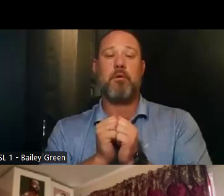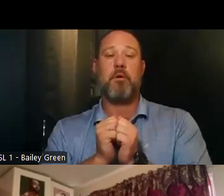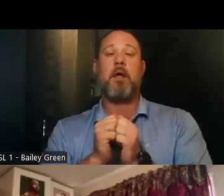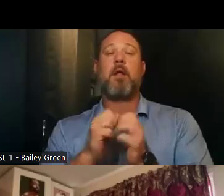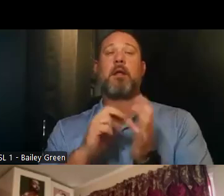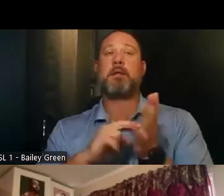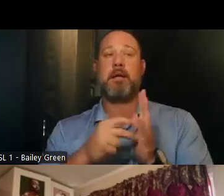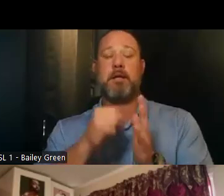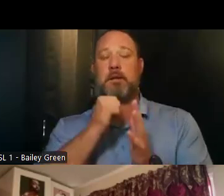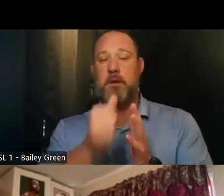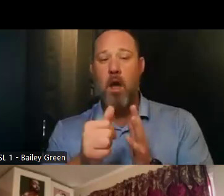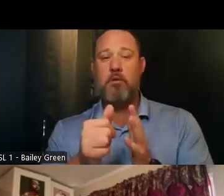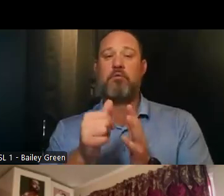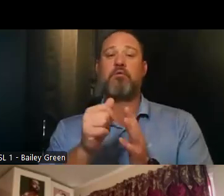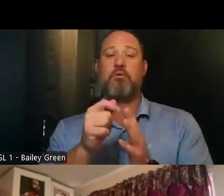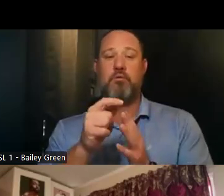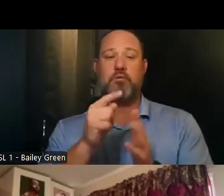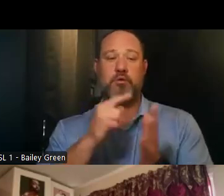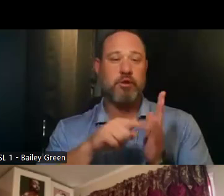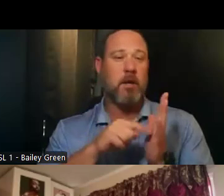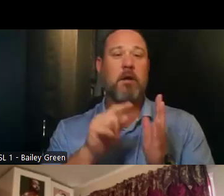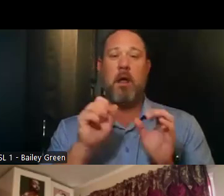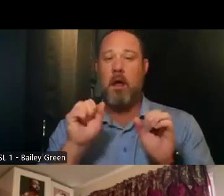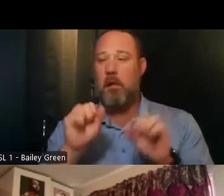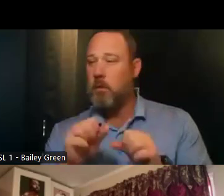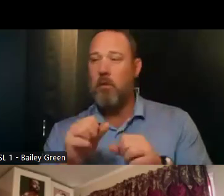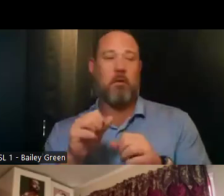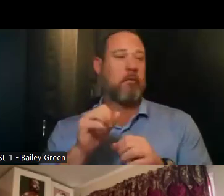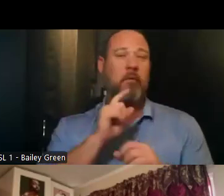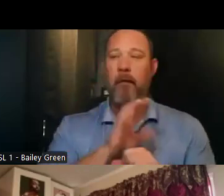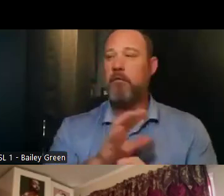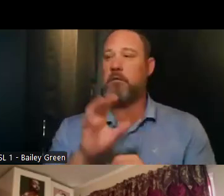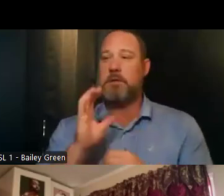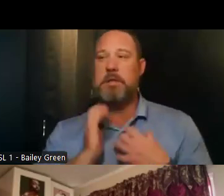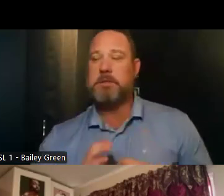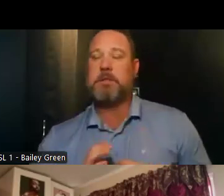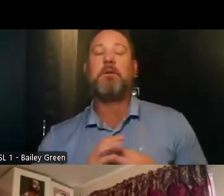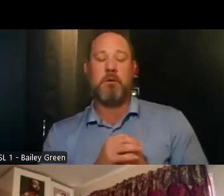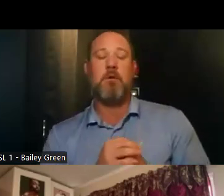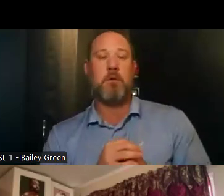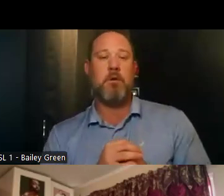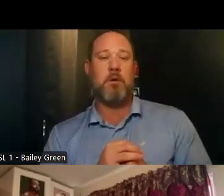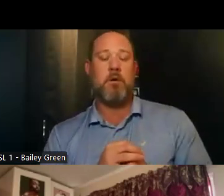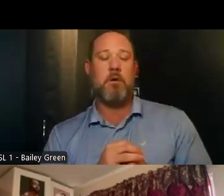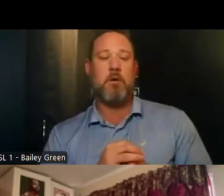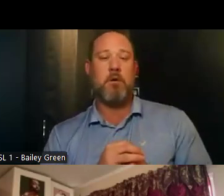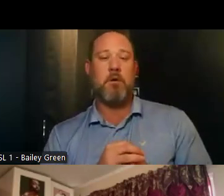intending not to check eligibility and verification of citizenship status.